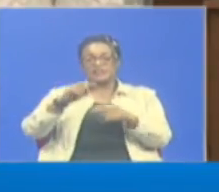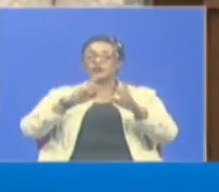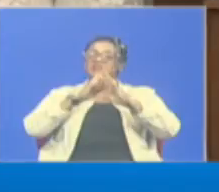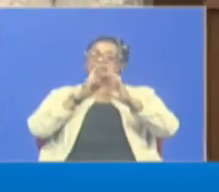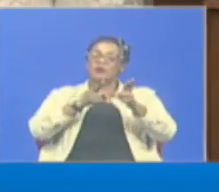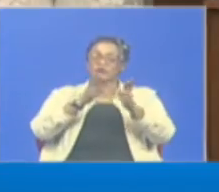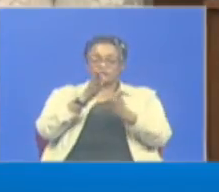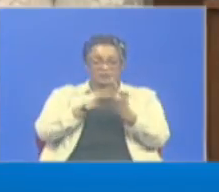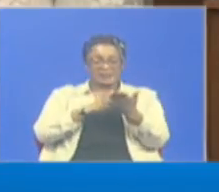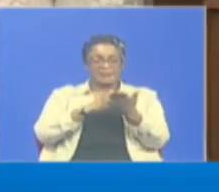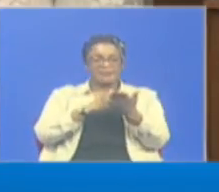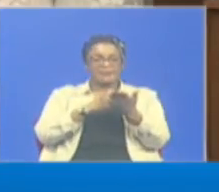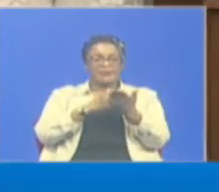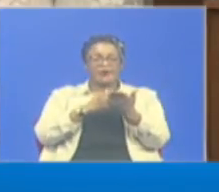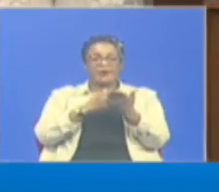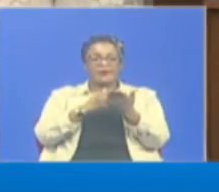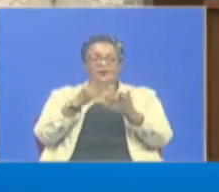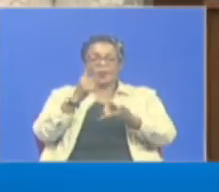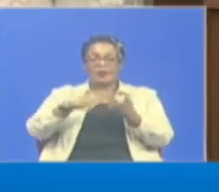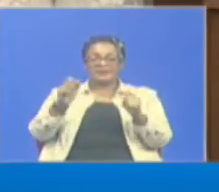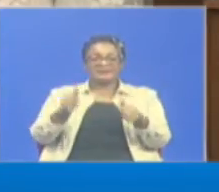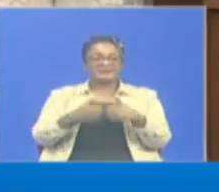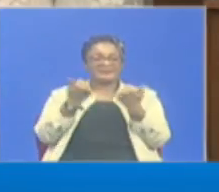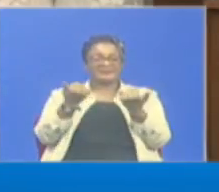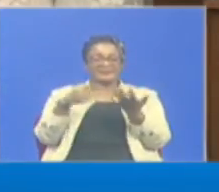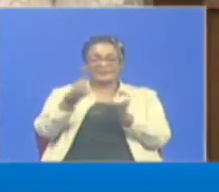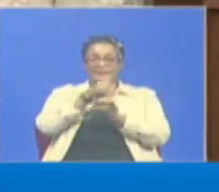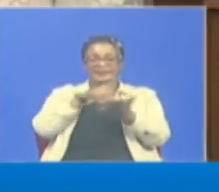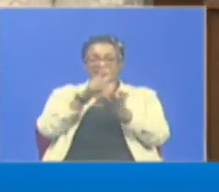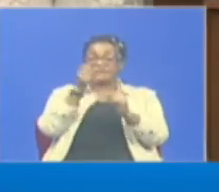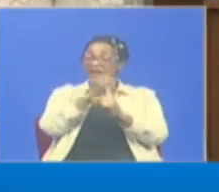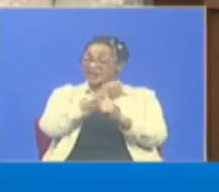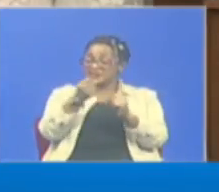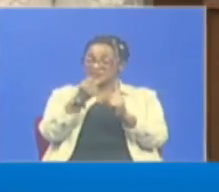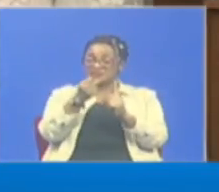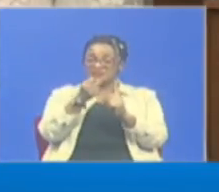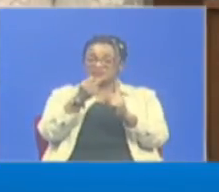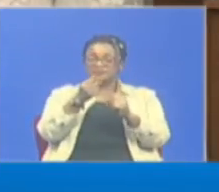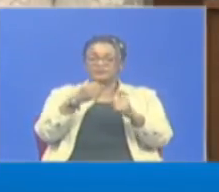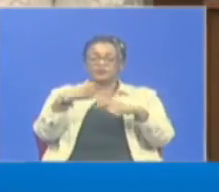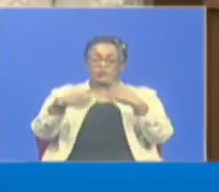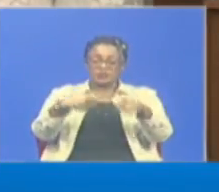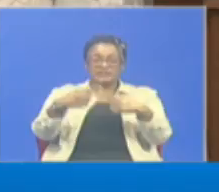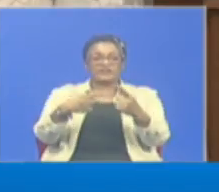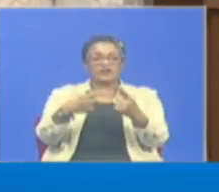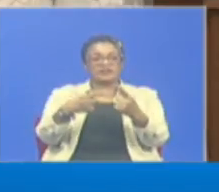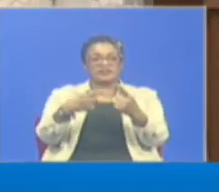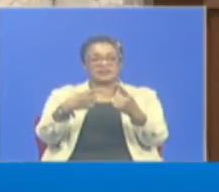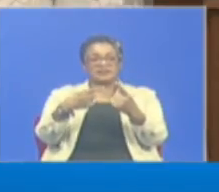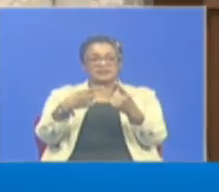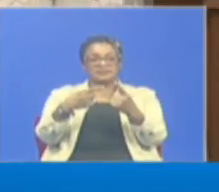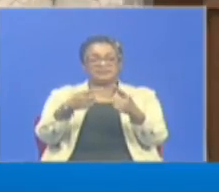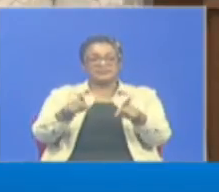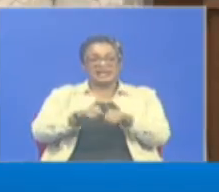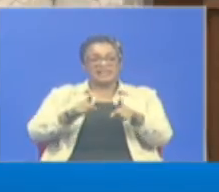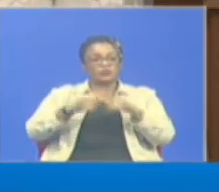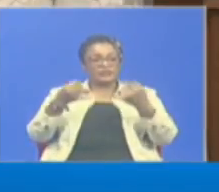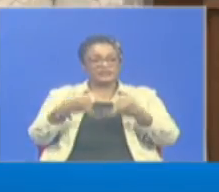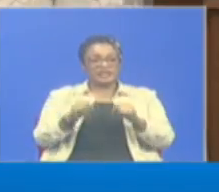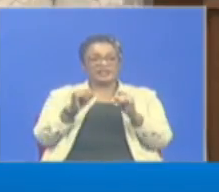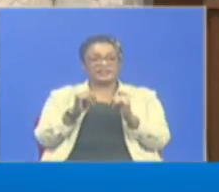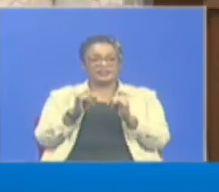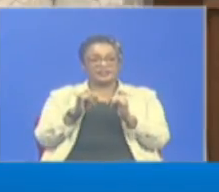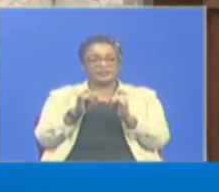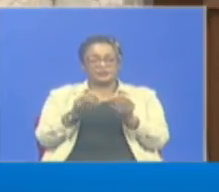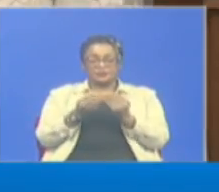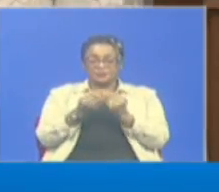of these ongoing domestic violence. And moving forward, as we are trying to confront and fight